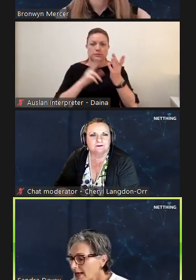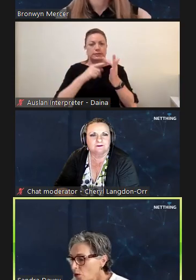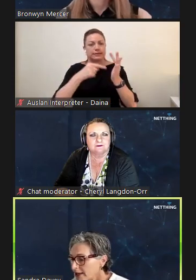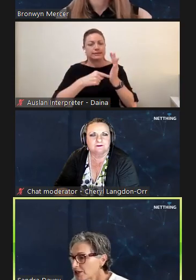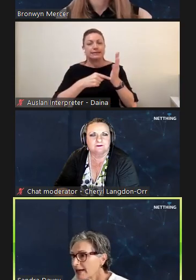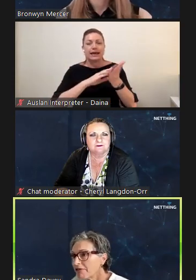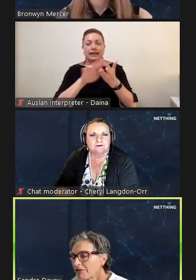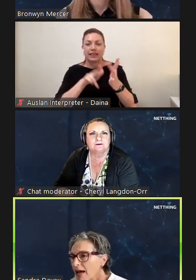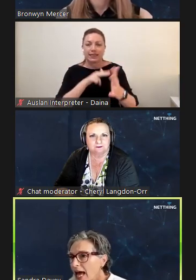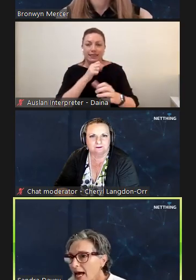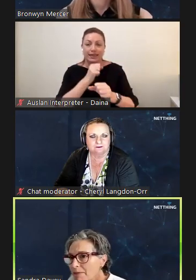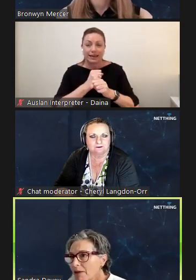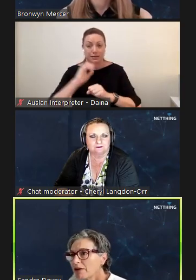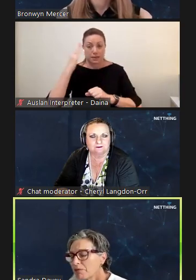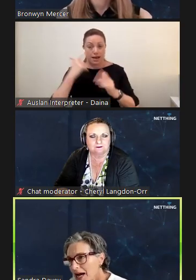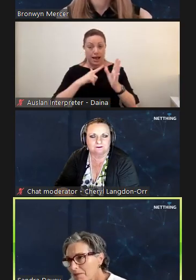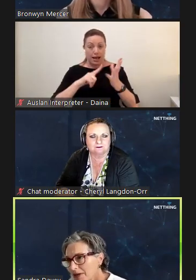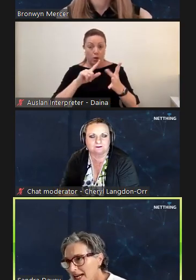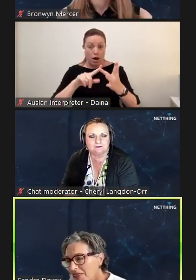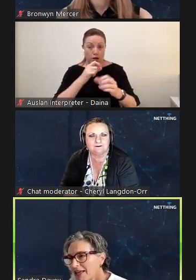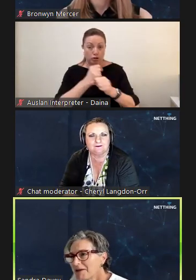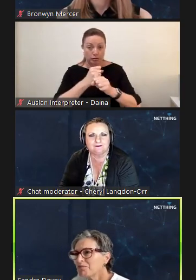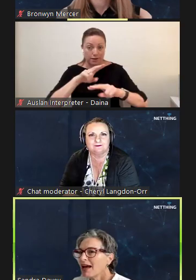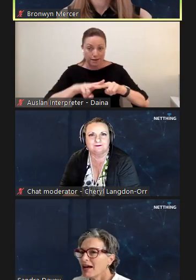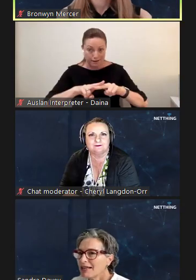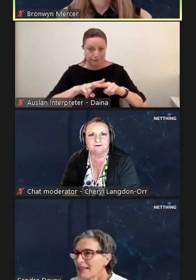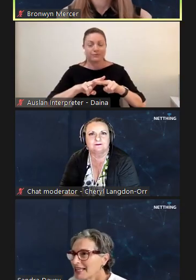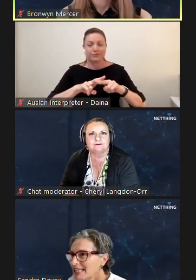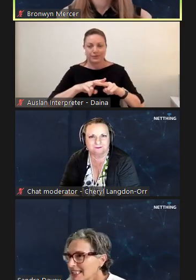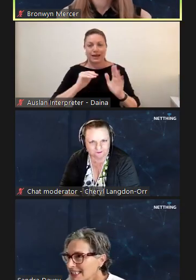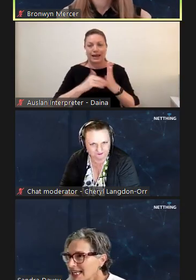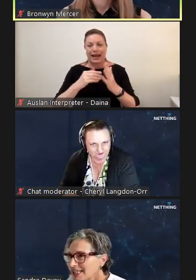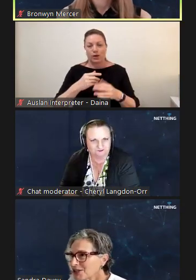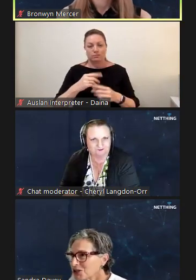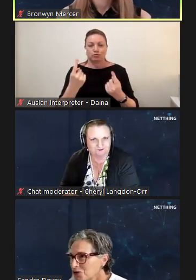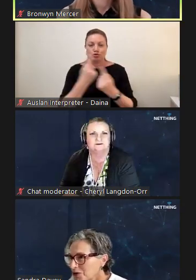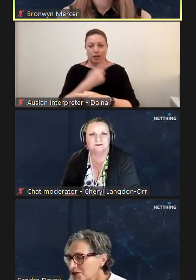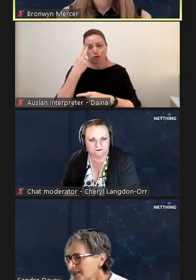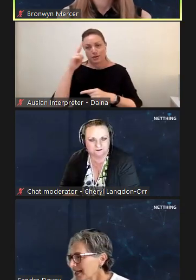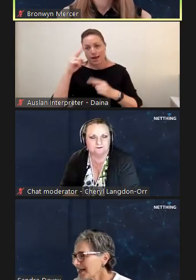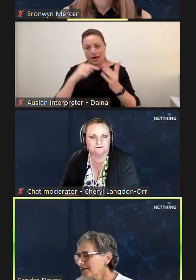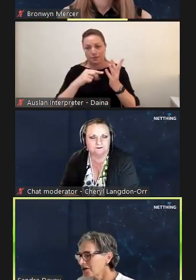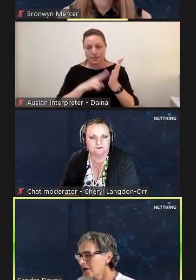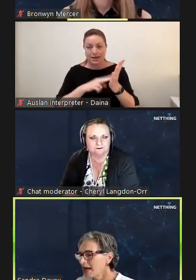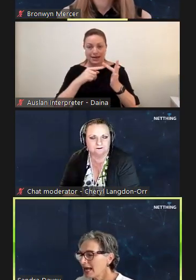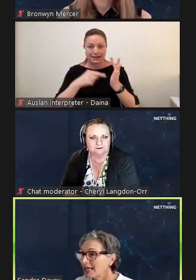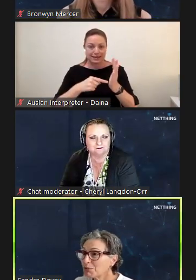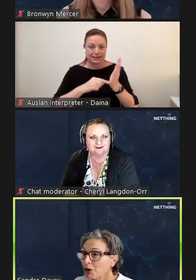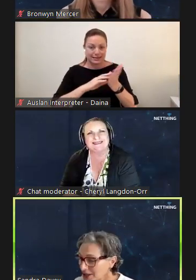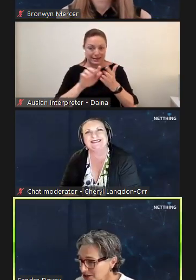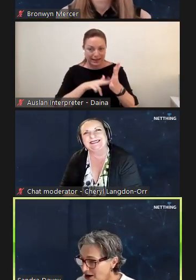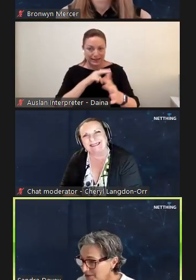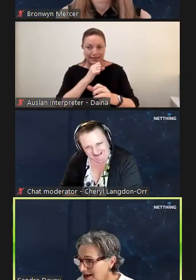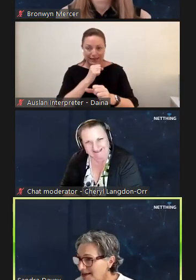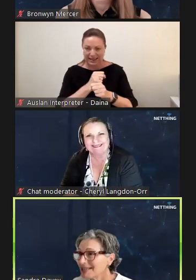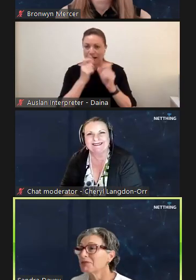the AUIGF, and we've become NetThing. NetThing indeed is another story which I'll tell another time. It's